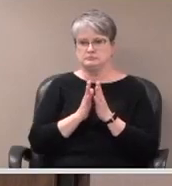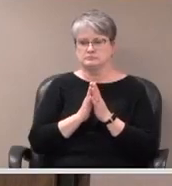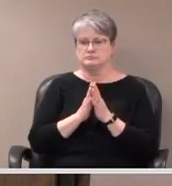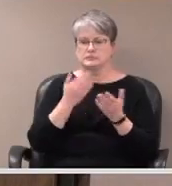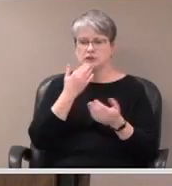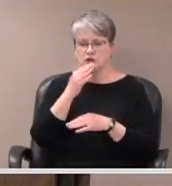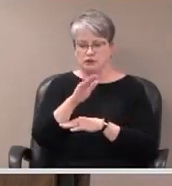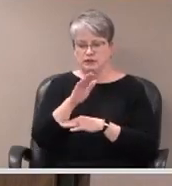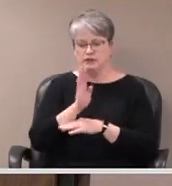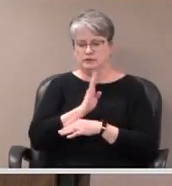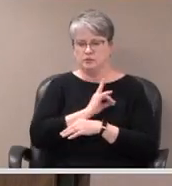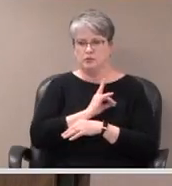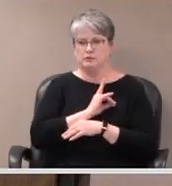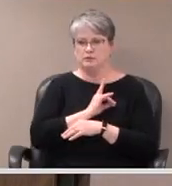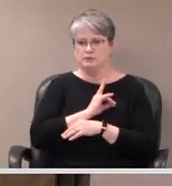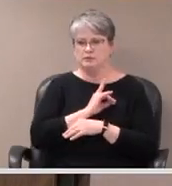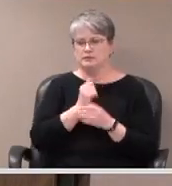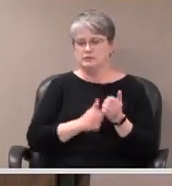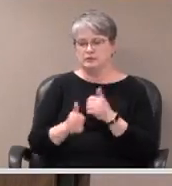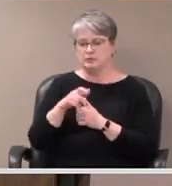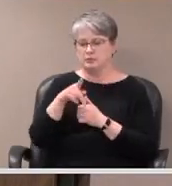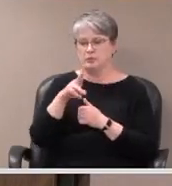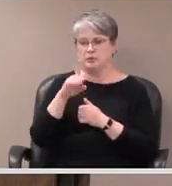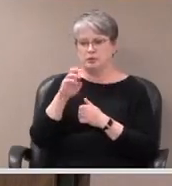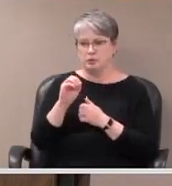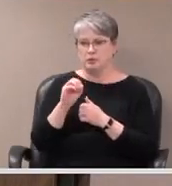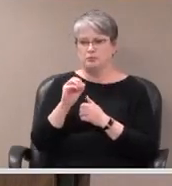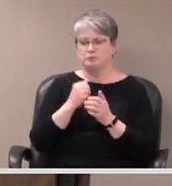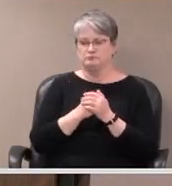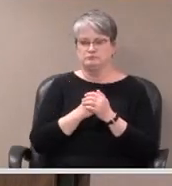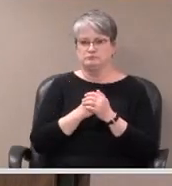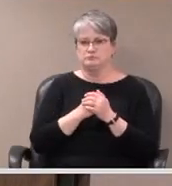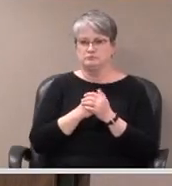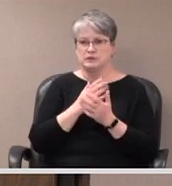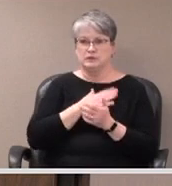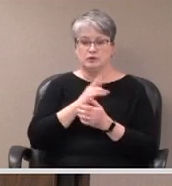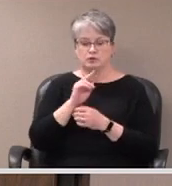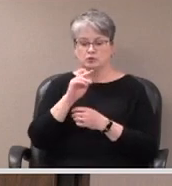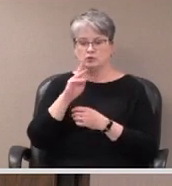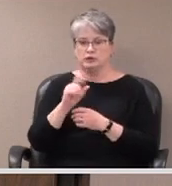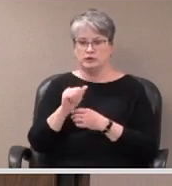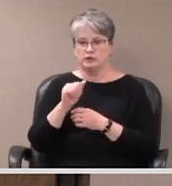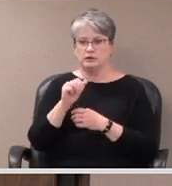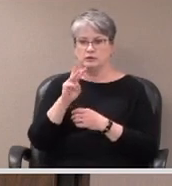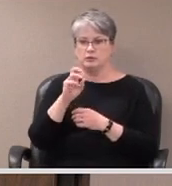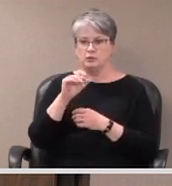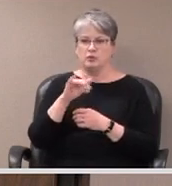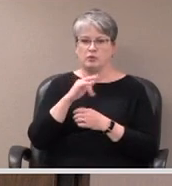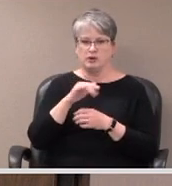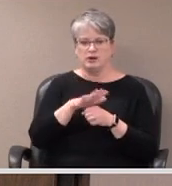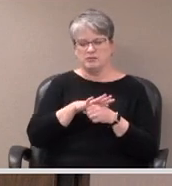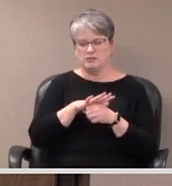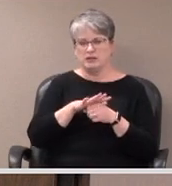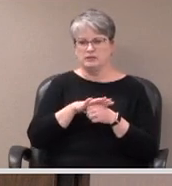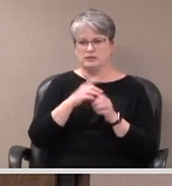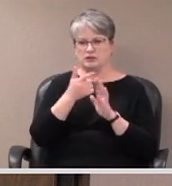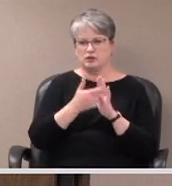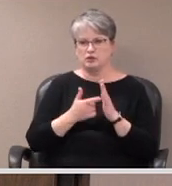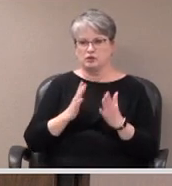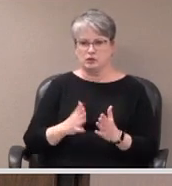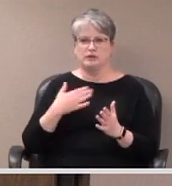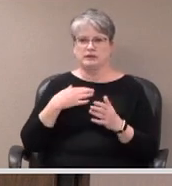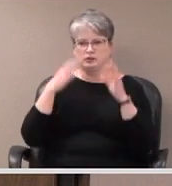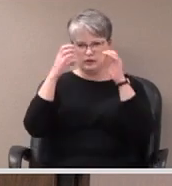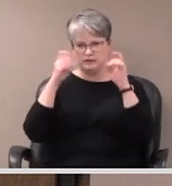Good evening, Board, Superintendent Polio. My name's Rita Ward. I'm a local attorney, and I do education